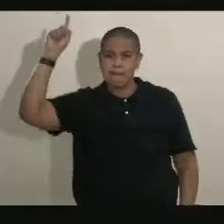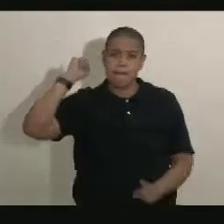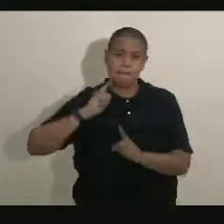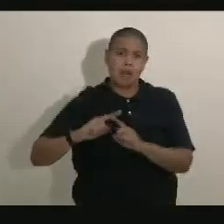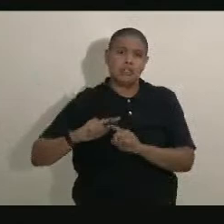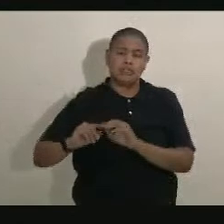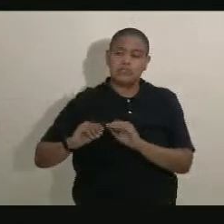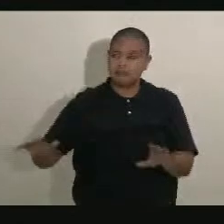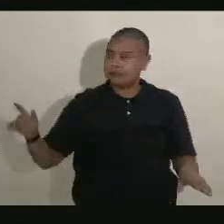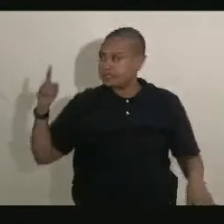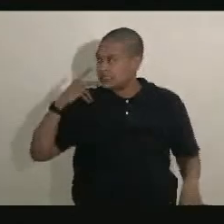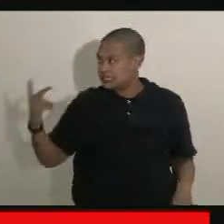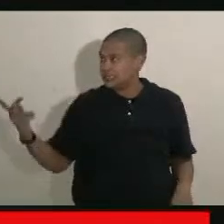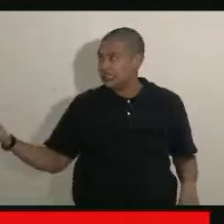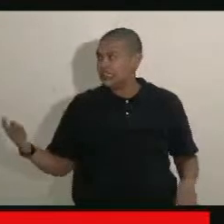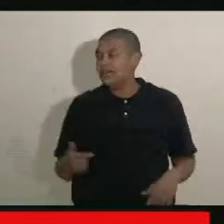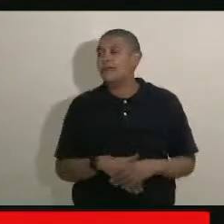of that graph.